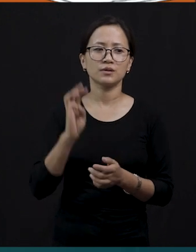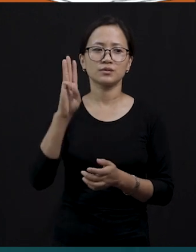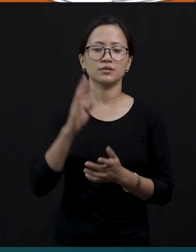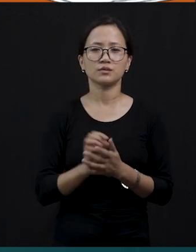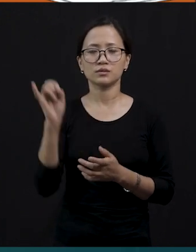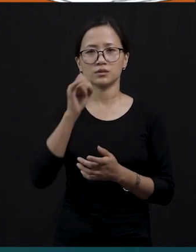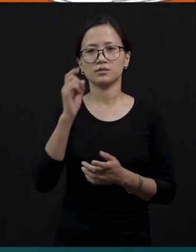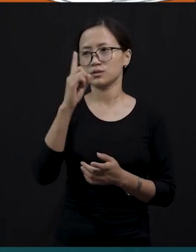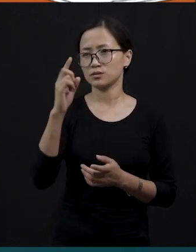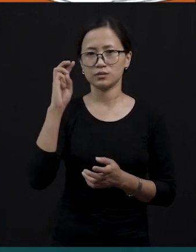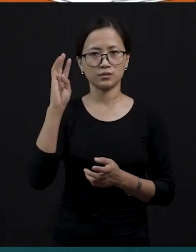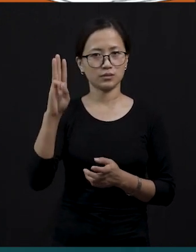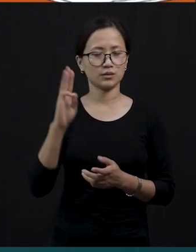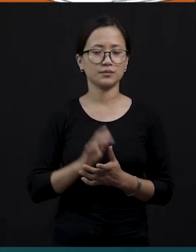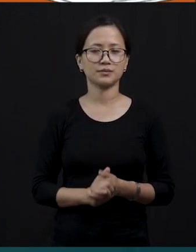is